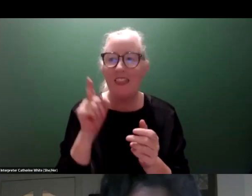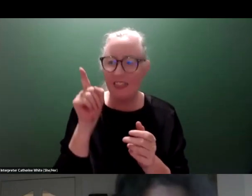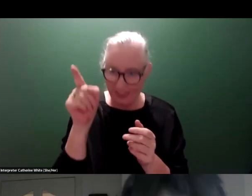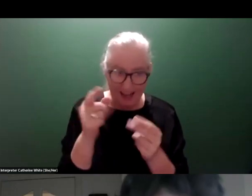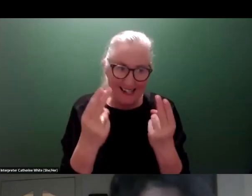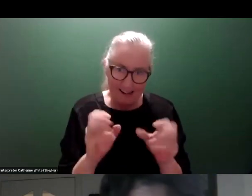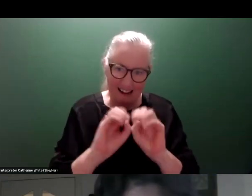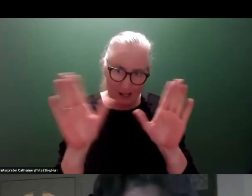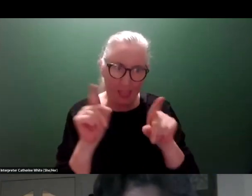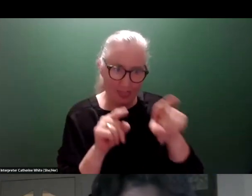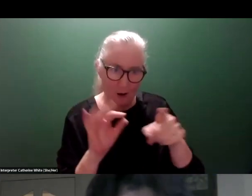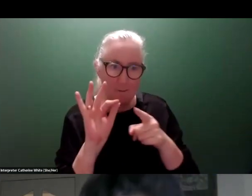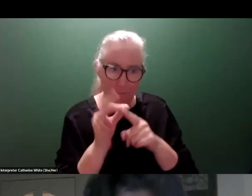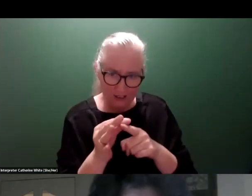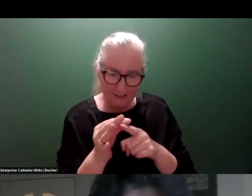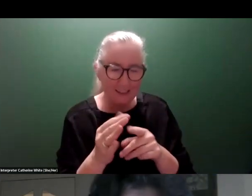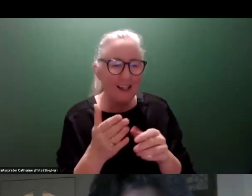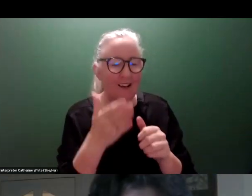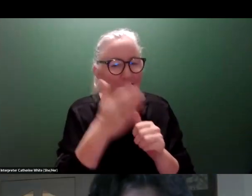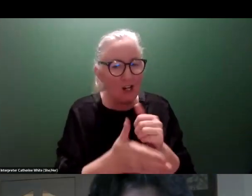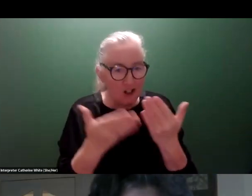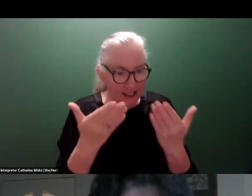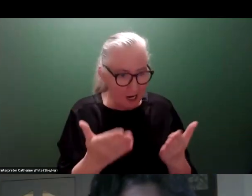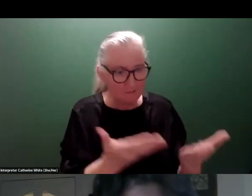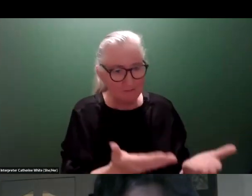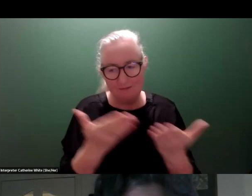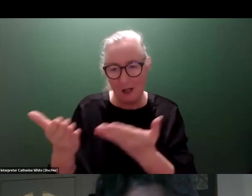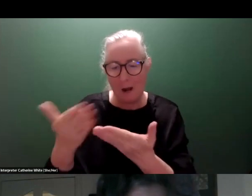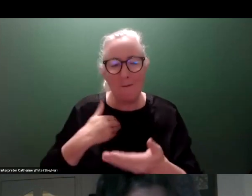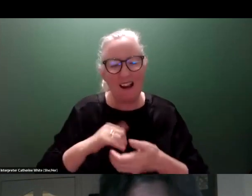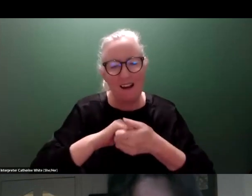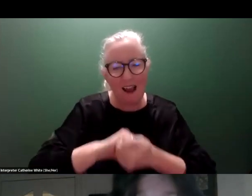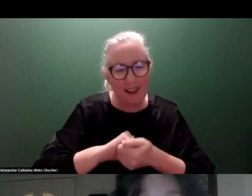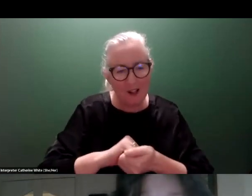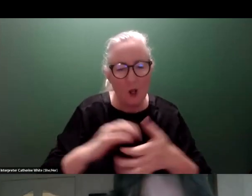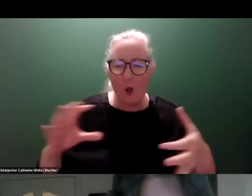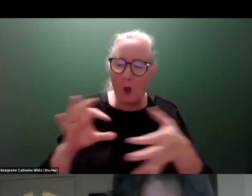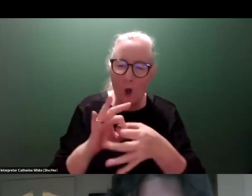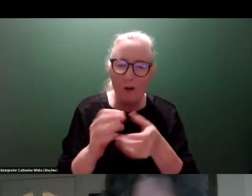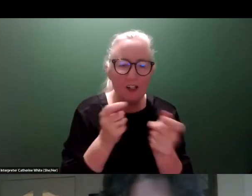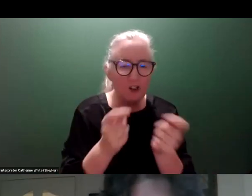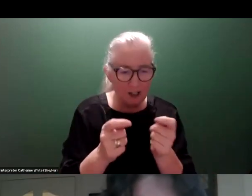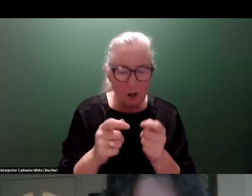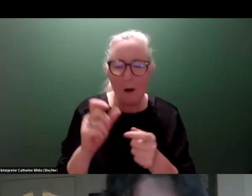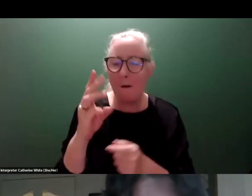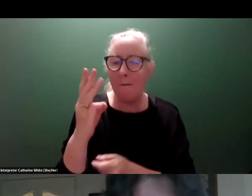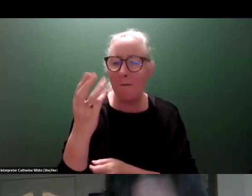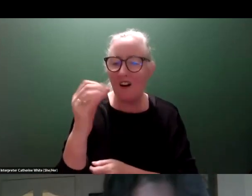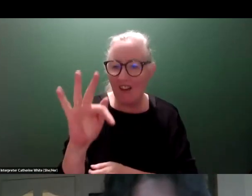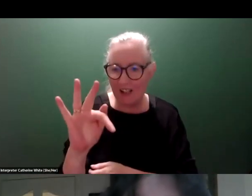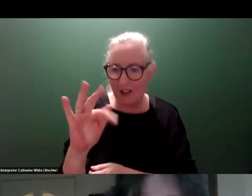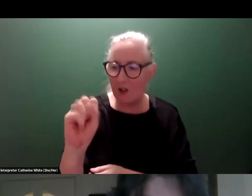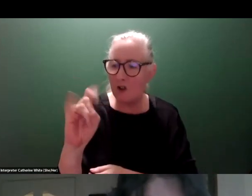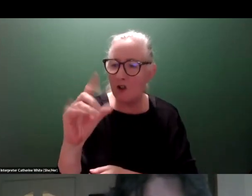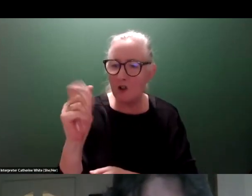point. So I'll finish there now and hand you over to my colleague, my co-chair, Professor Sean O'Keefe.